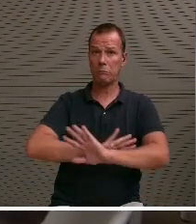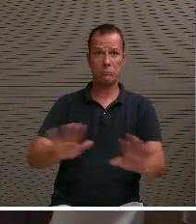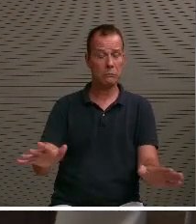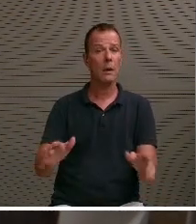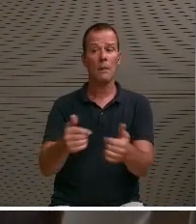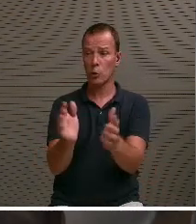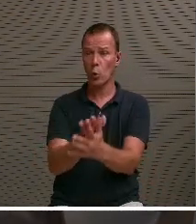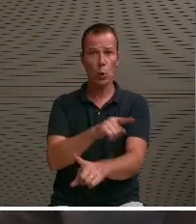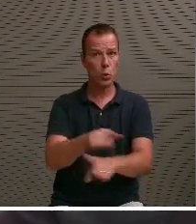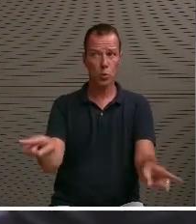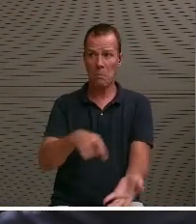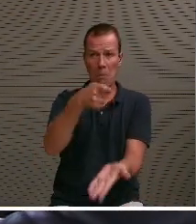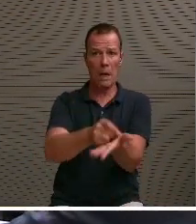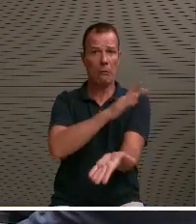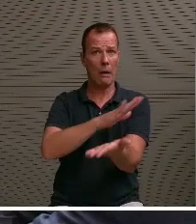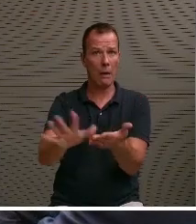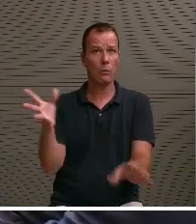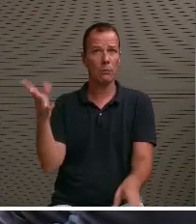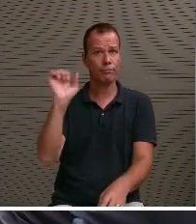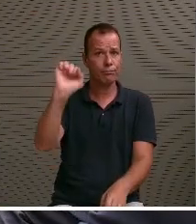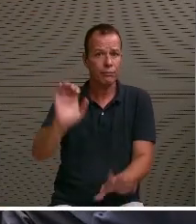of the DRC. And